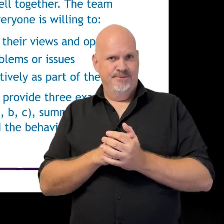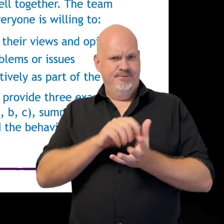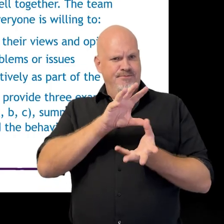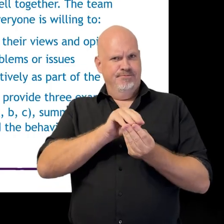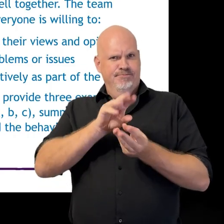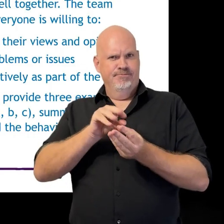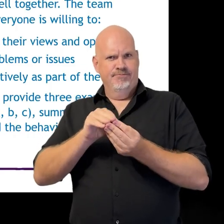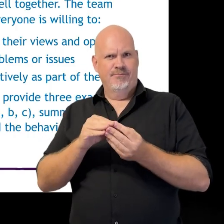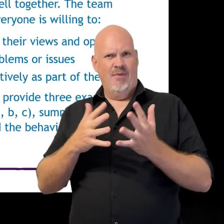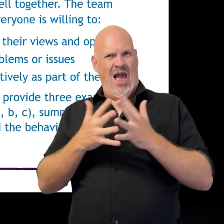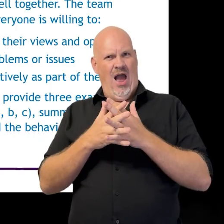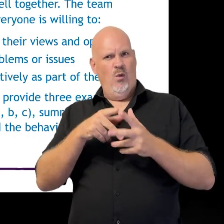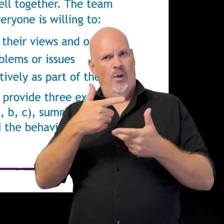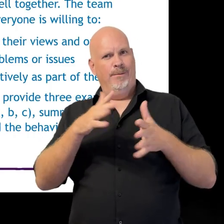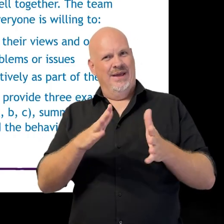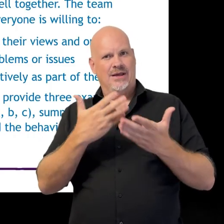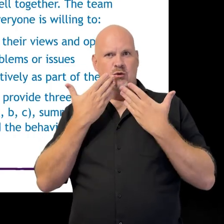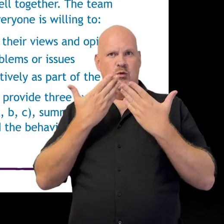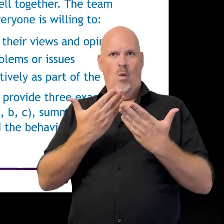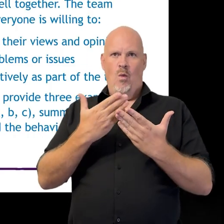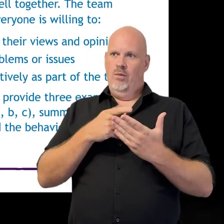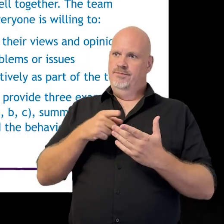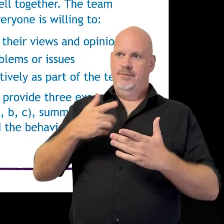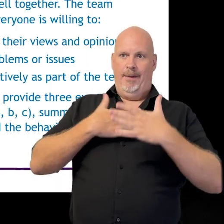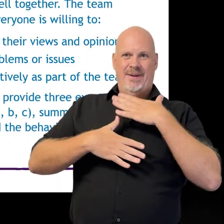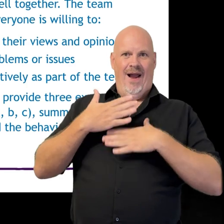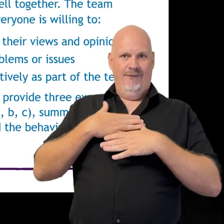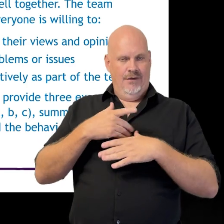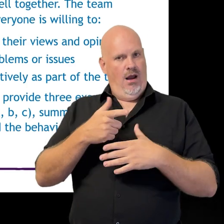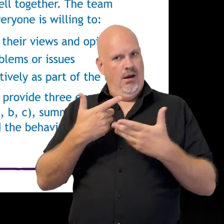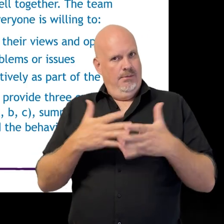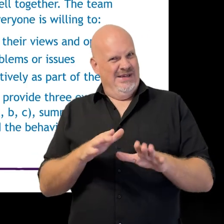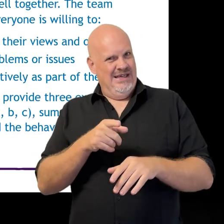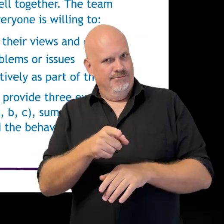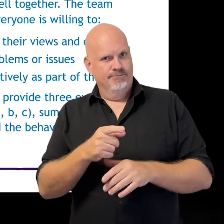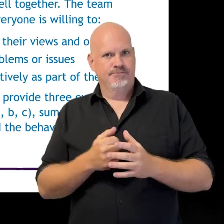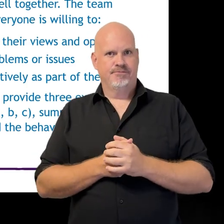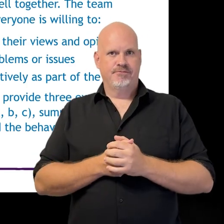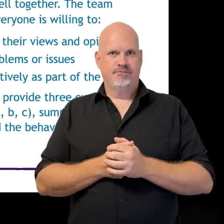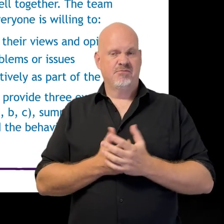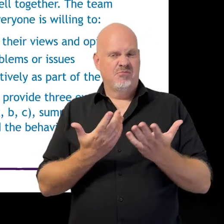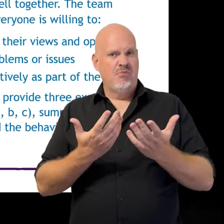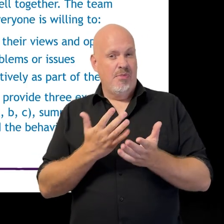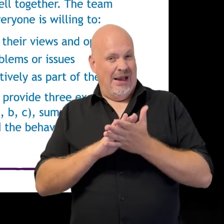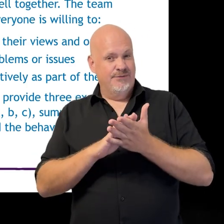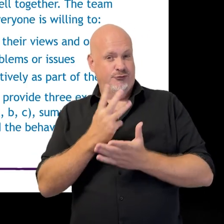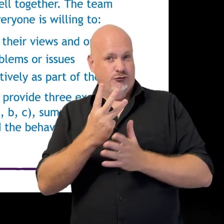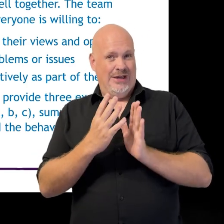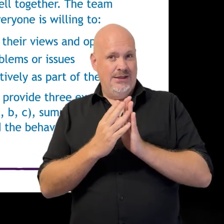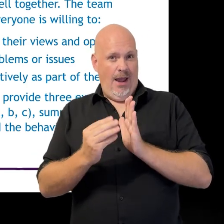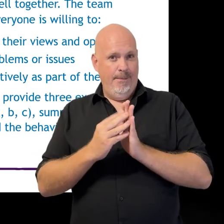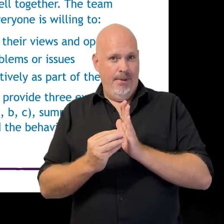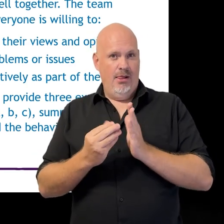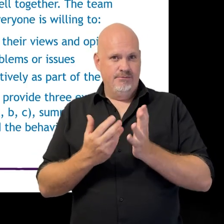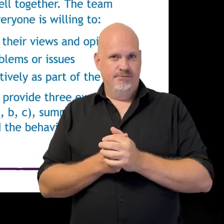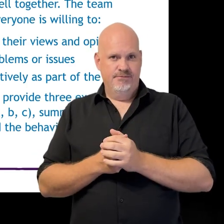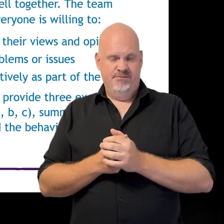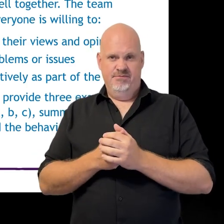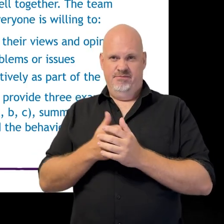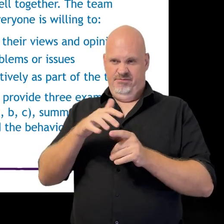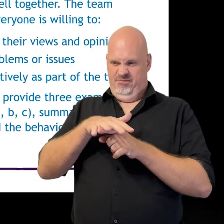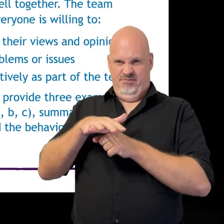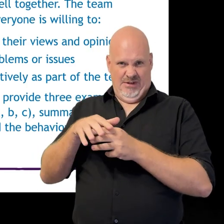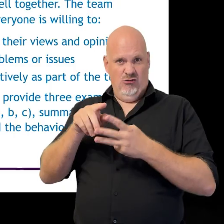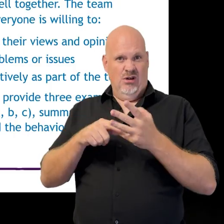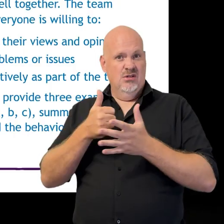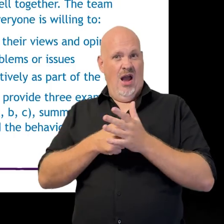and inclusive group of people who respect each other and who work well together. The team have their